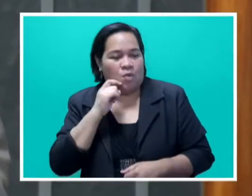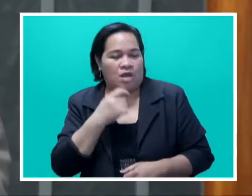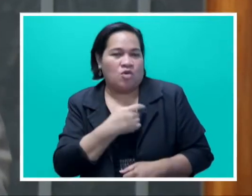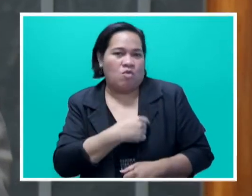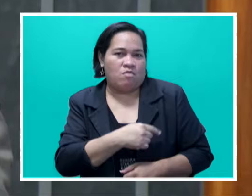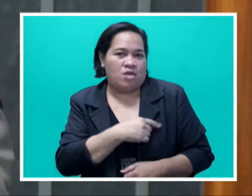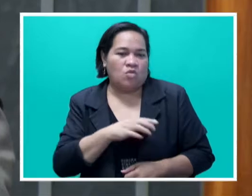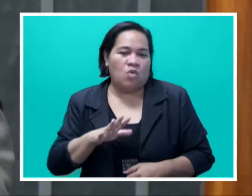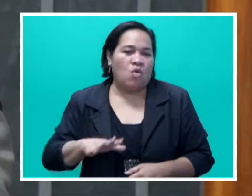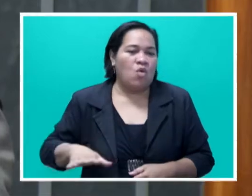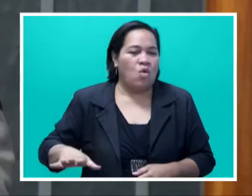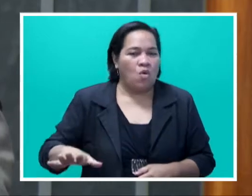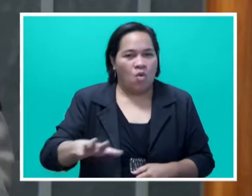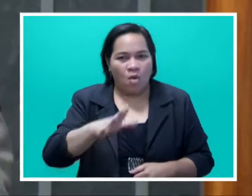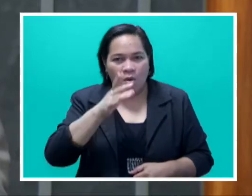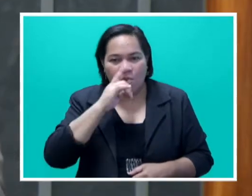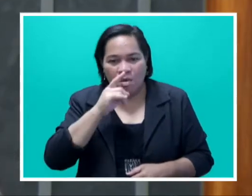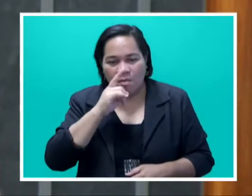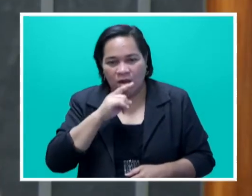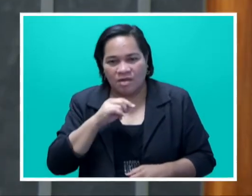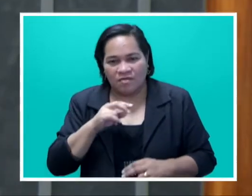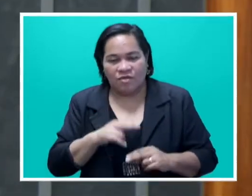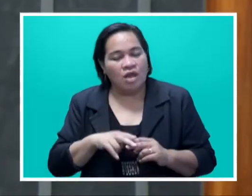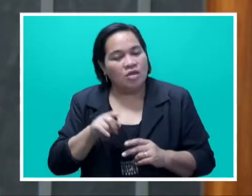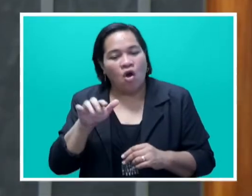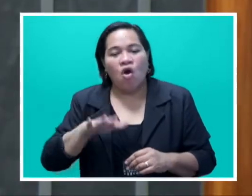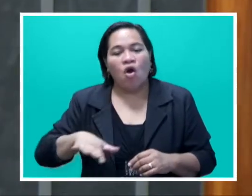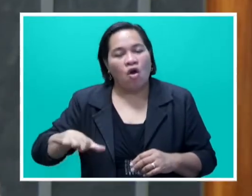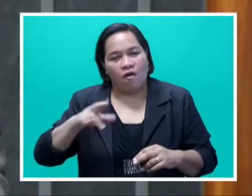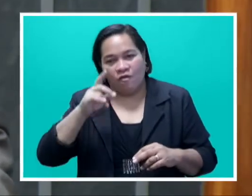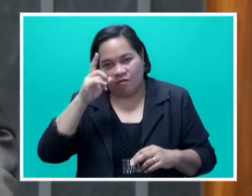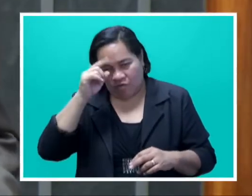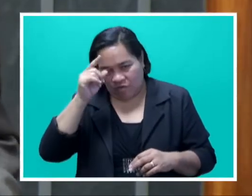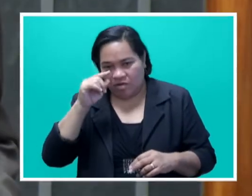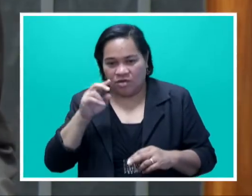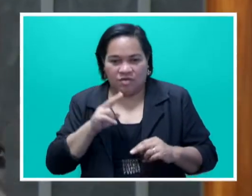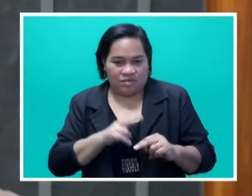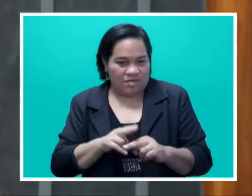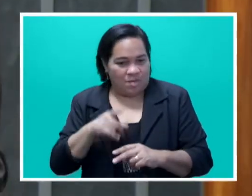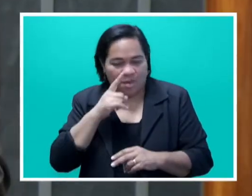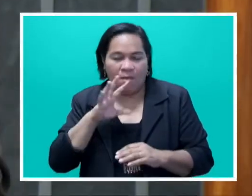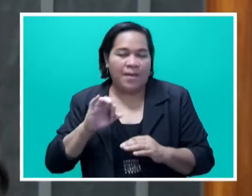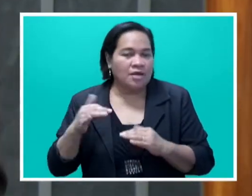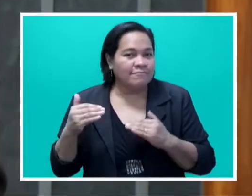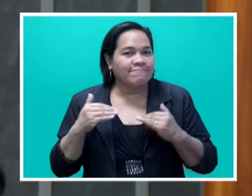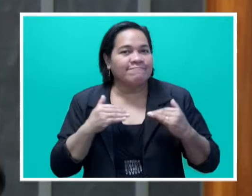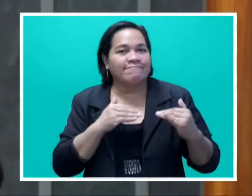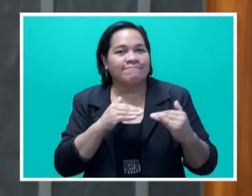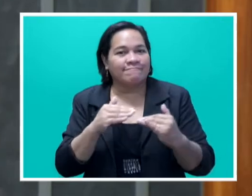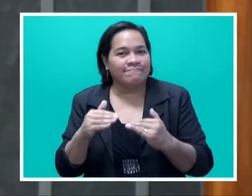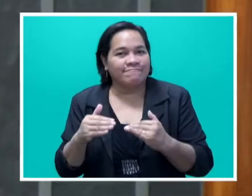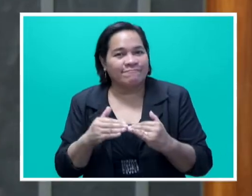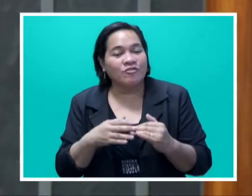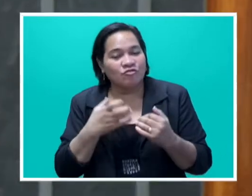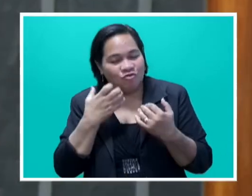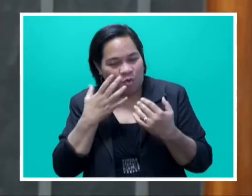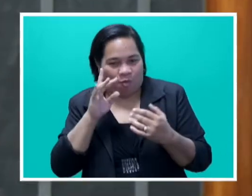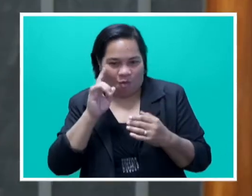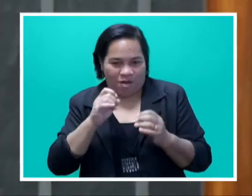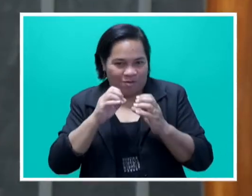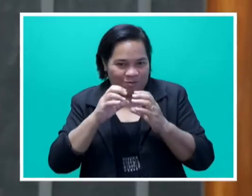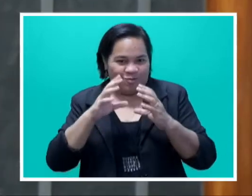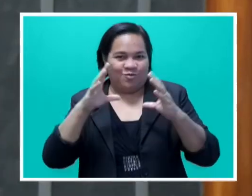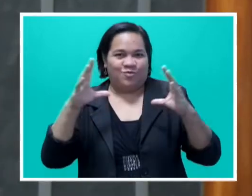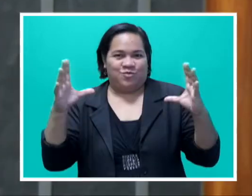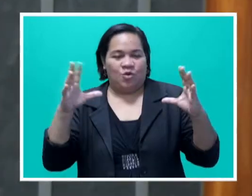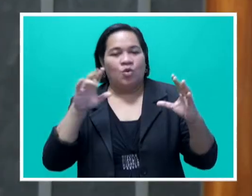Fiji and their place as equal citizens under our Constitution. That is the big picture, Mr. Speaker, we